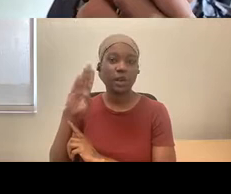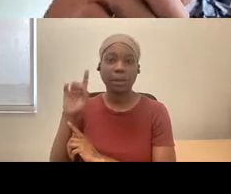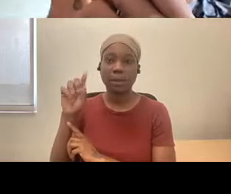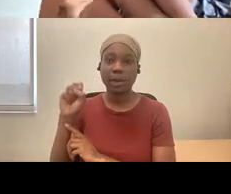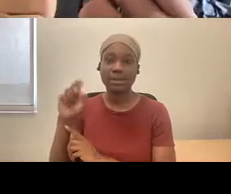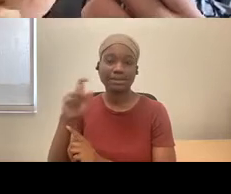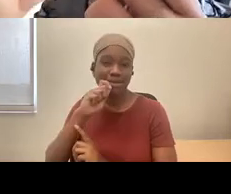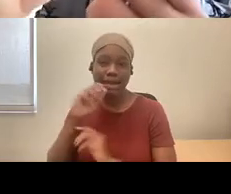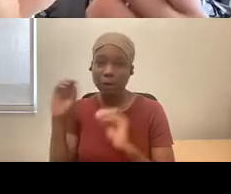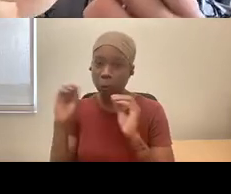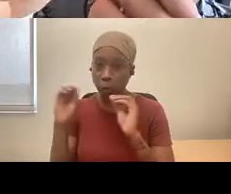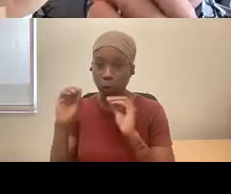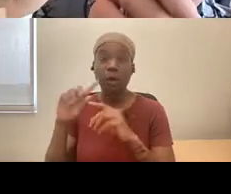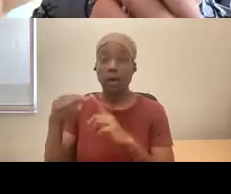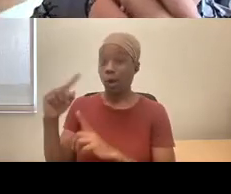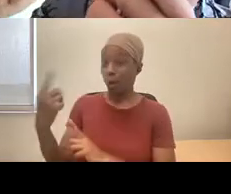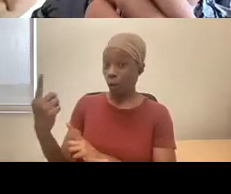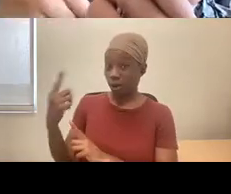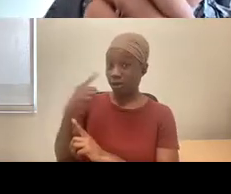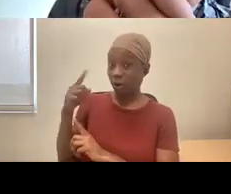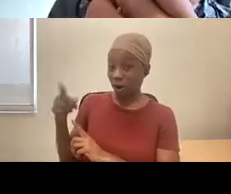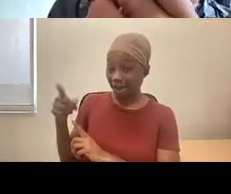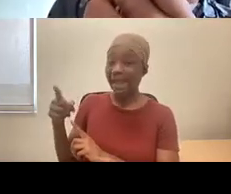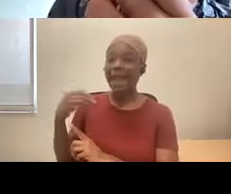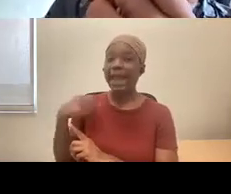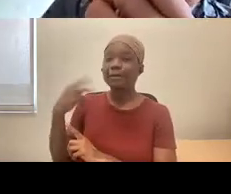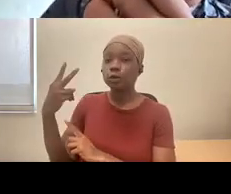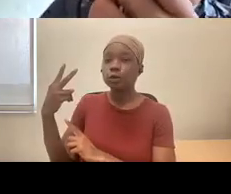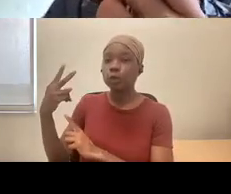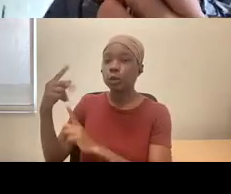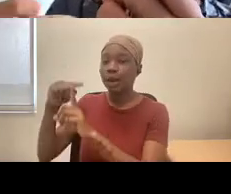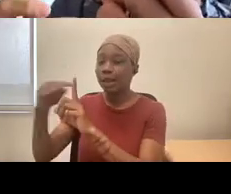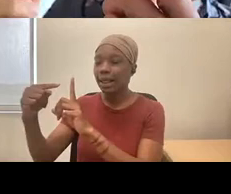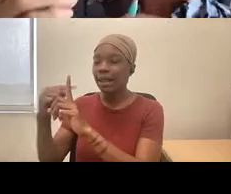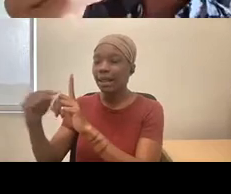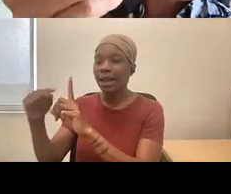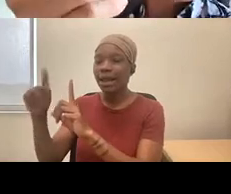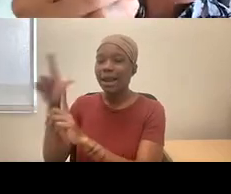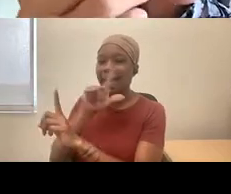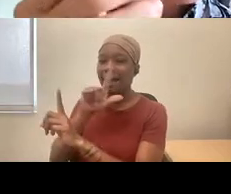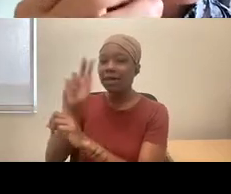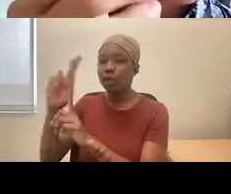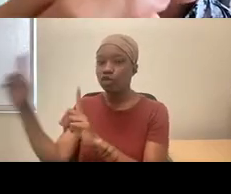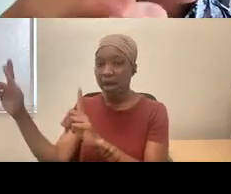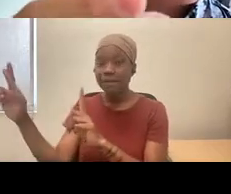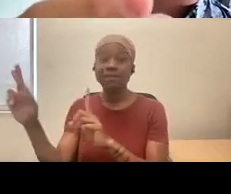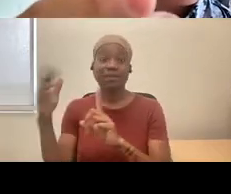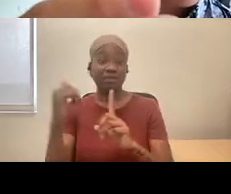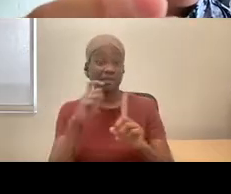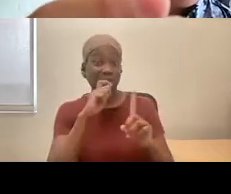for earbuds, you have two lines, a left and a right channel. When it starts to have a microphone, you'll see three